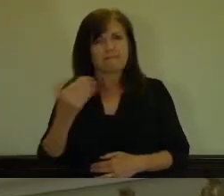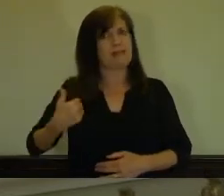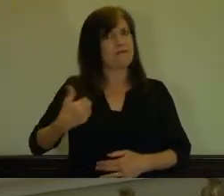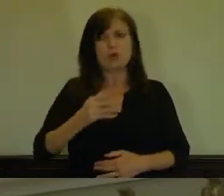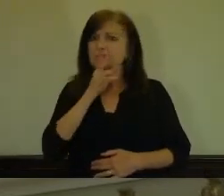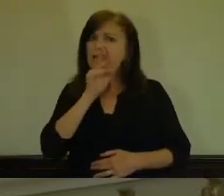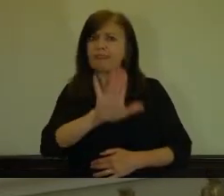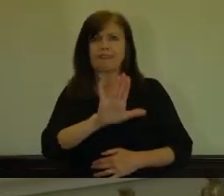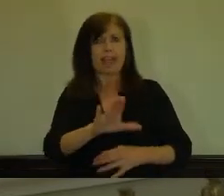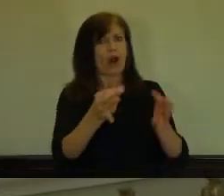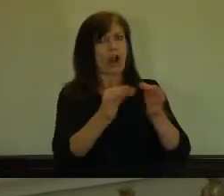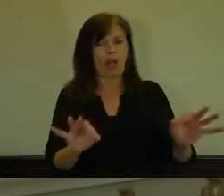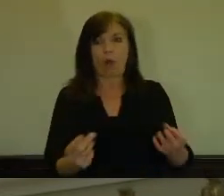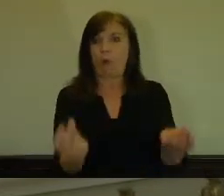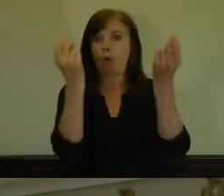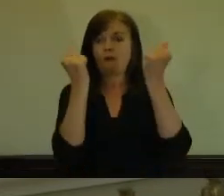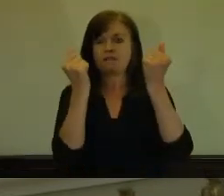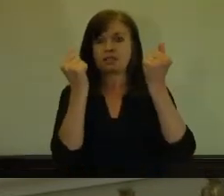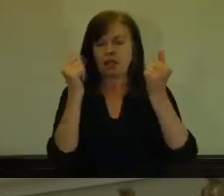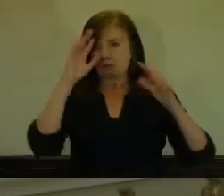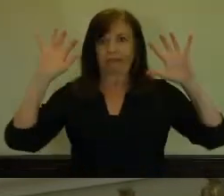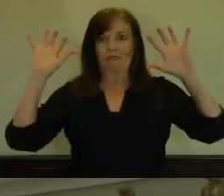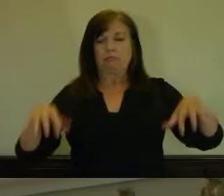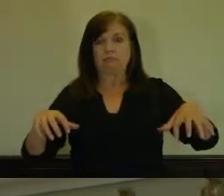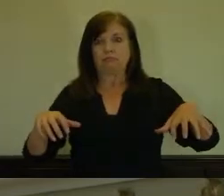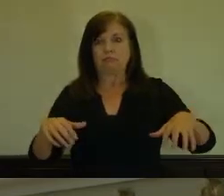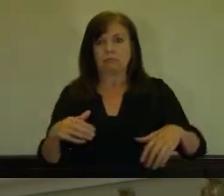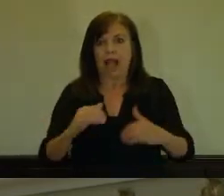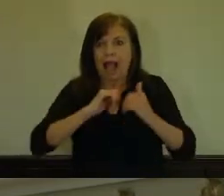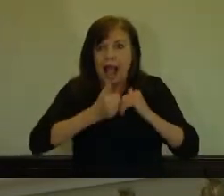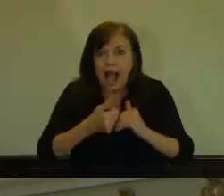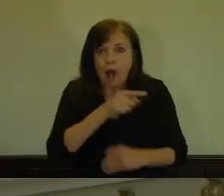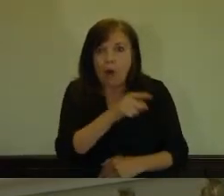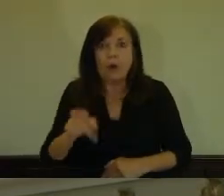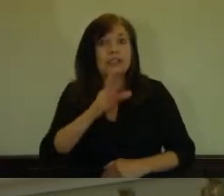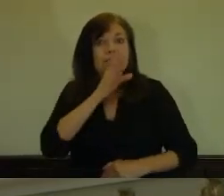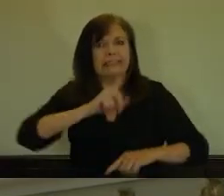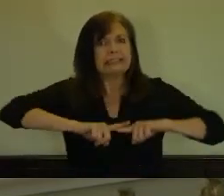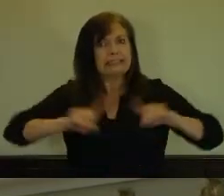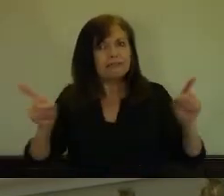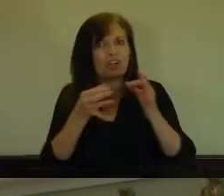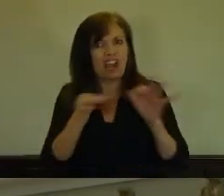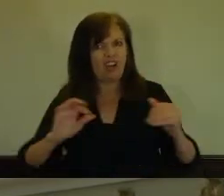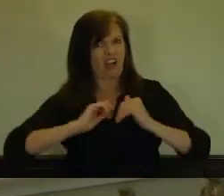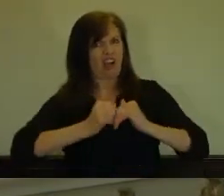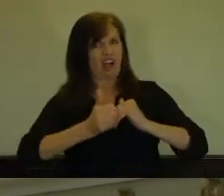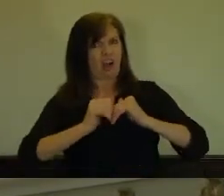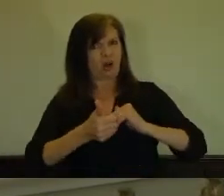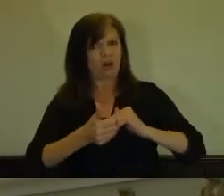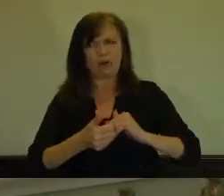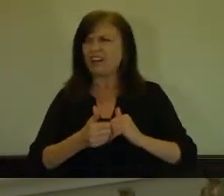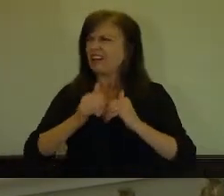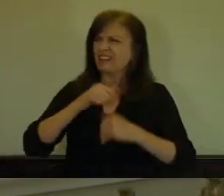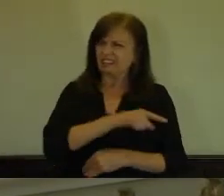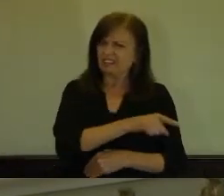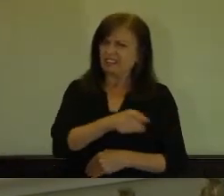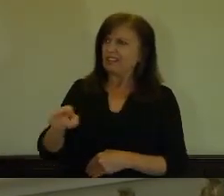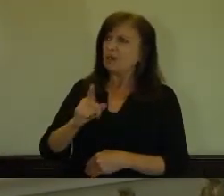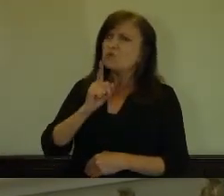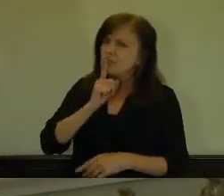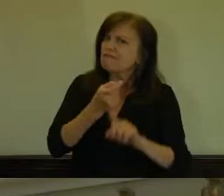language. They were astounded, and in amazement they asked, "Are not all these people who are